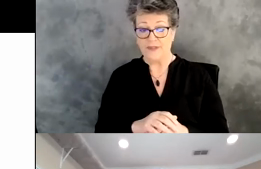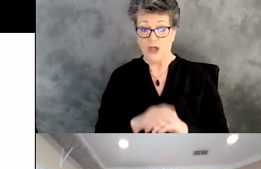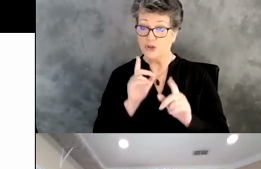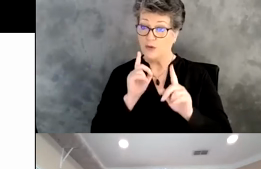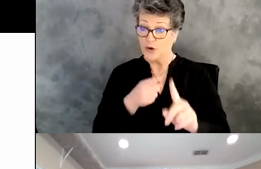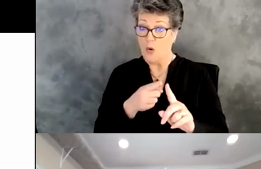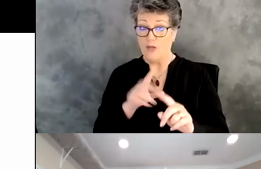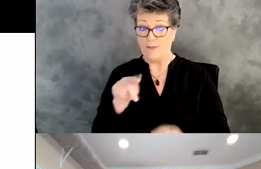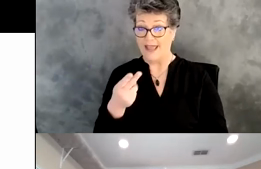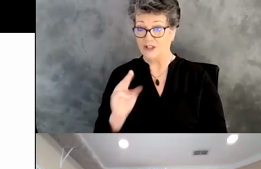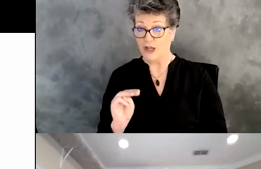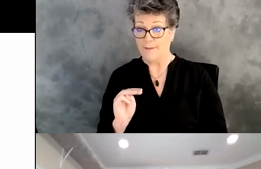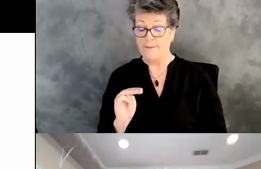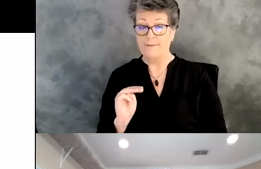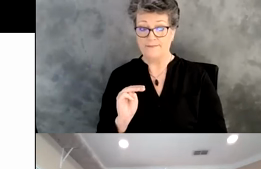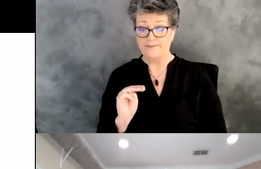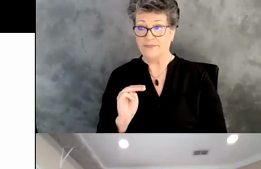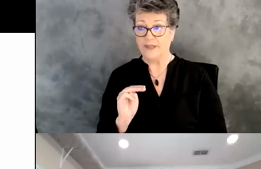health management is really to do this,